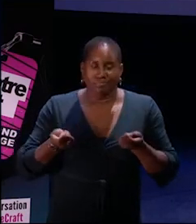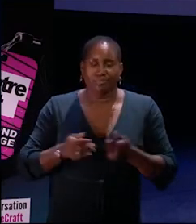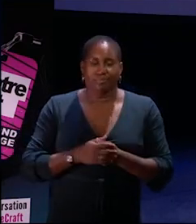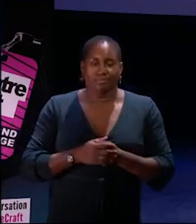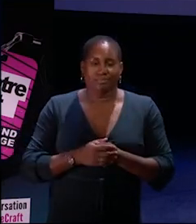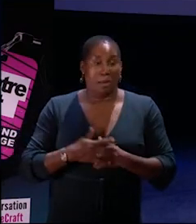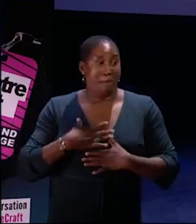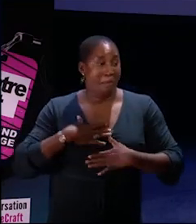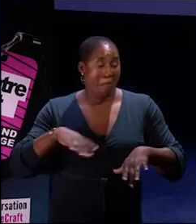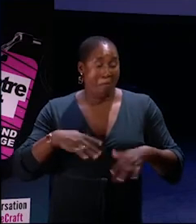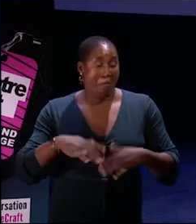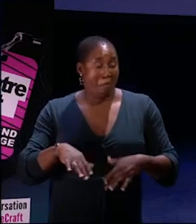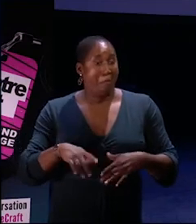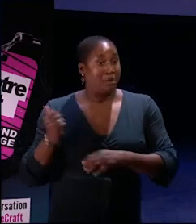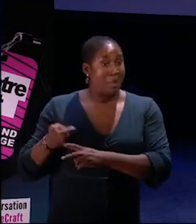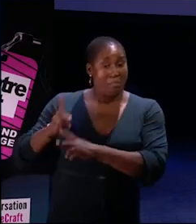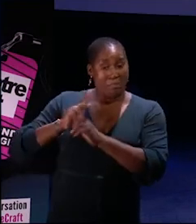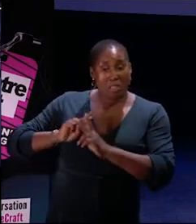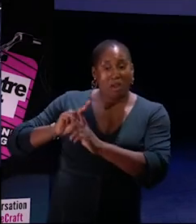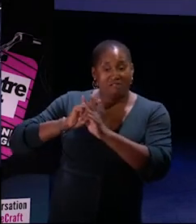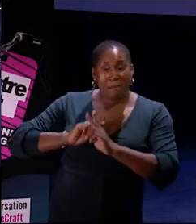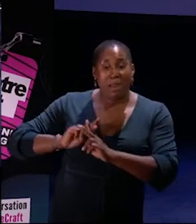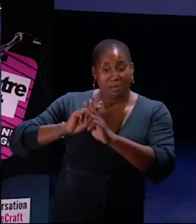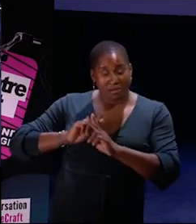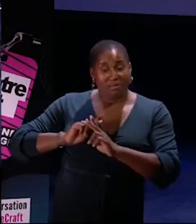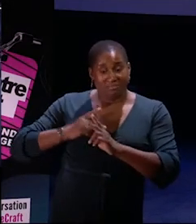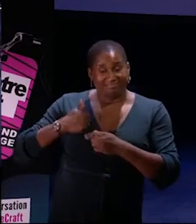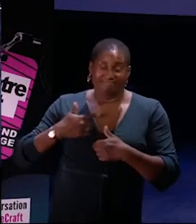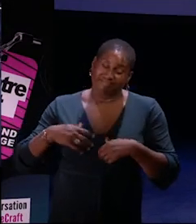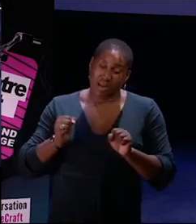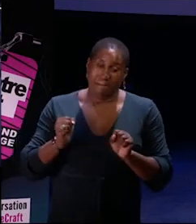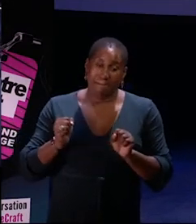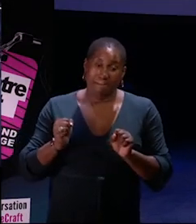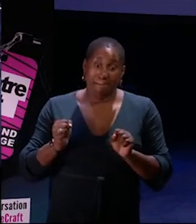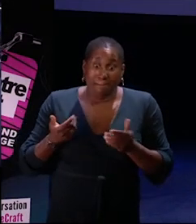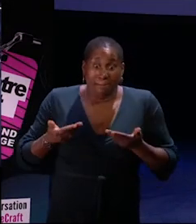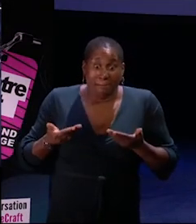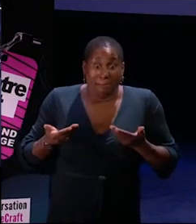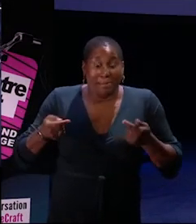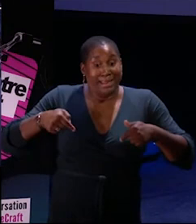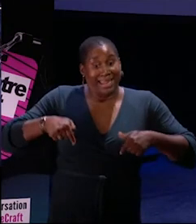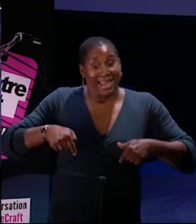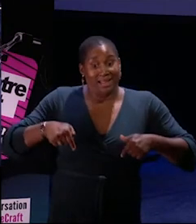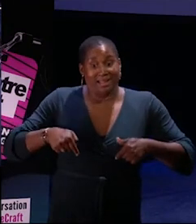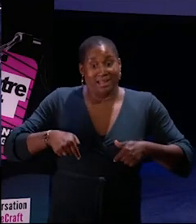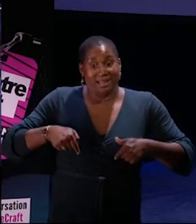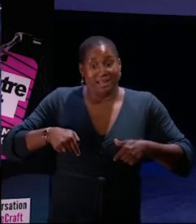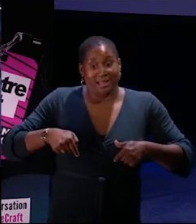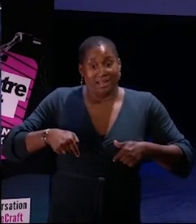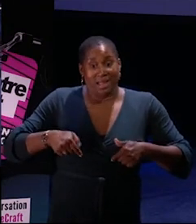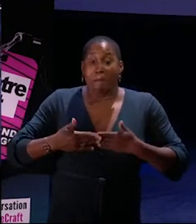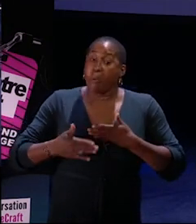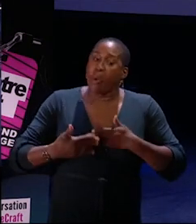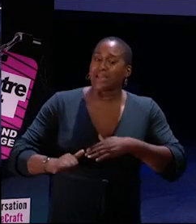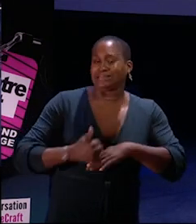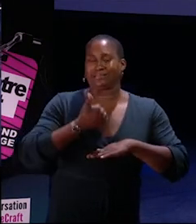And I think, so Siobhan's kind of been looking after me since I started, and now I'm here and apparently slightly more